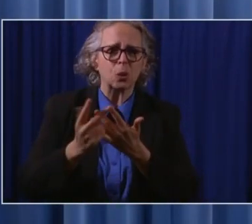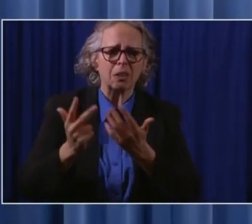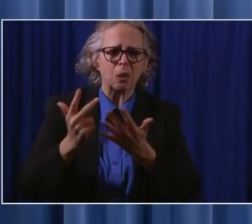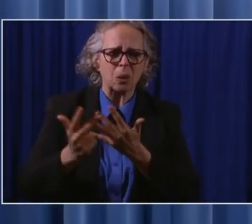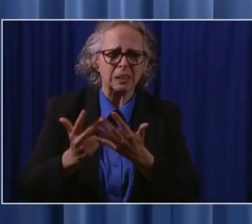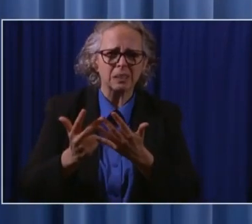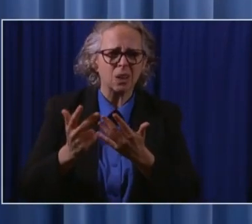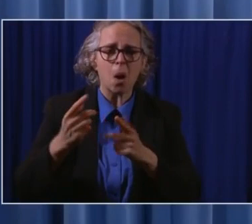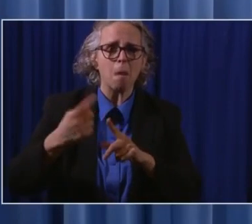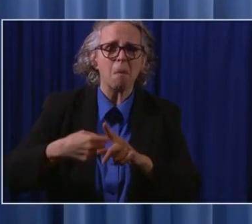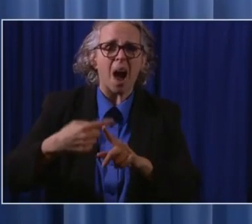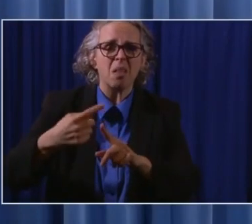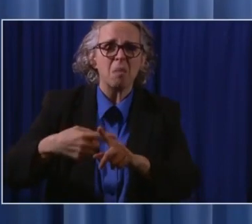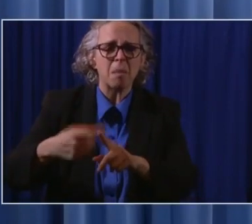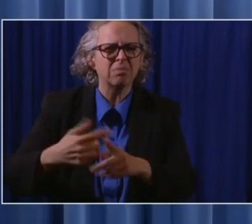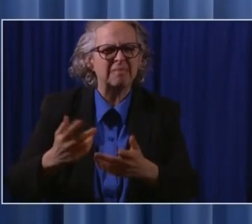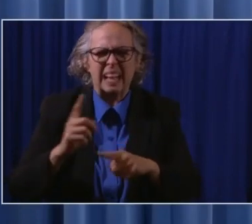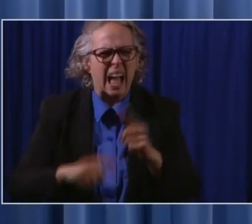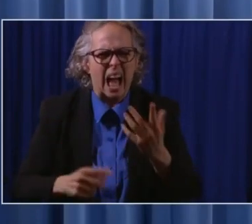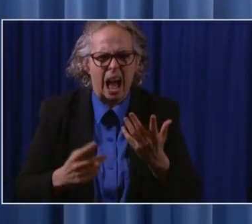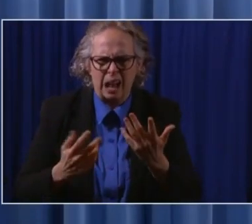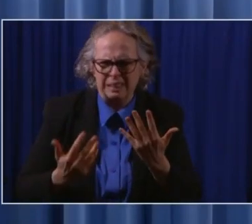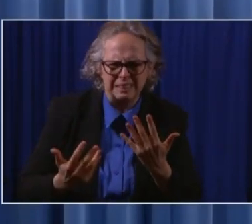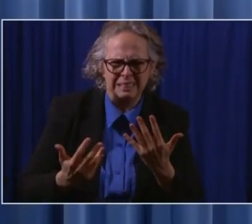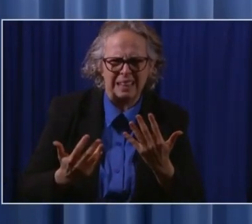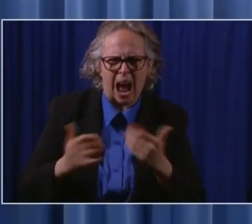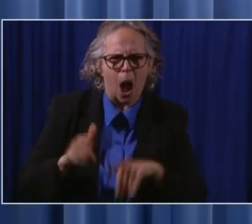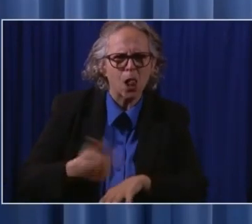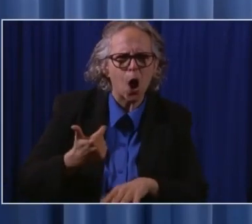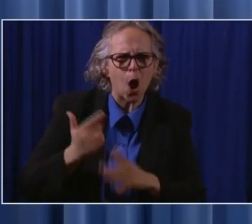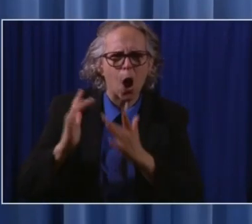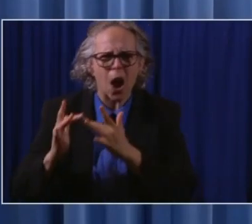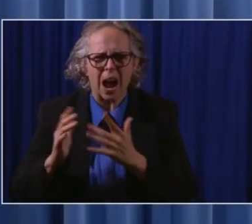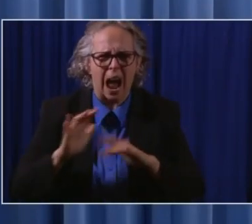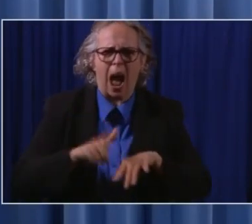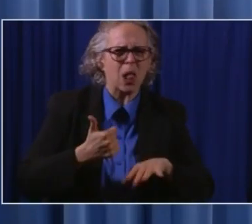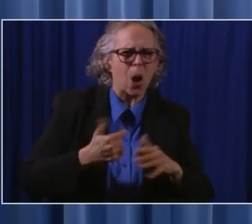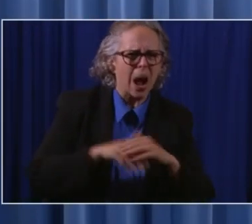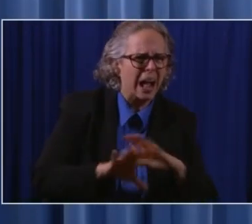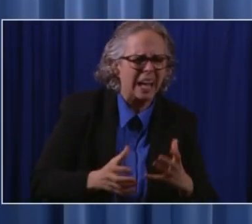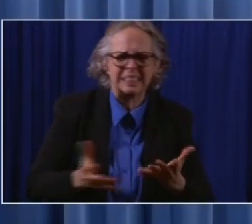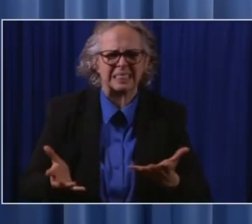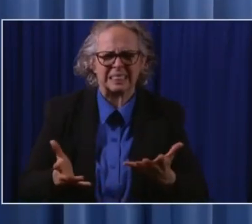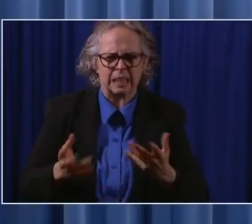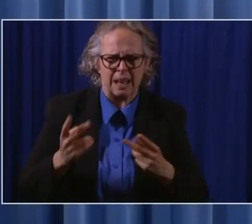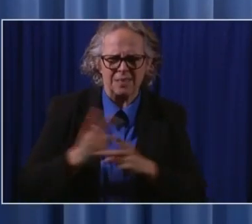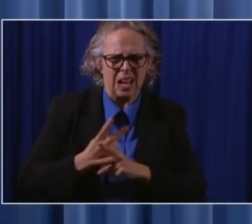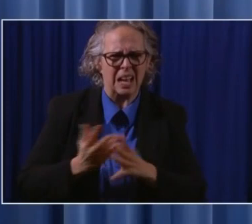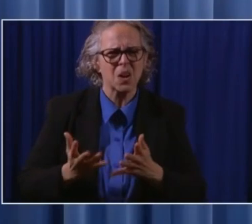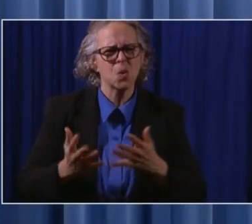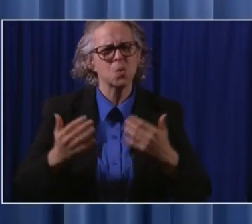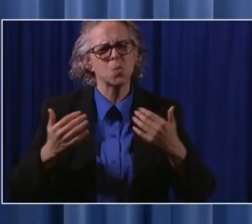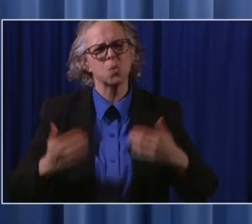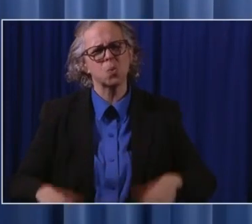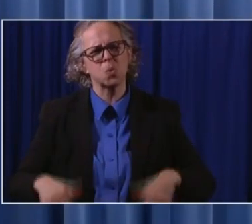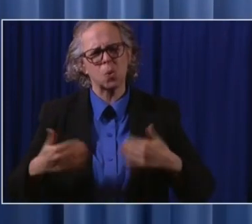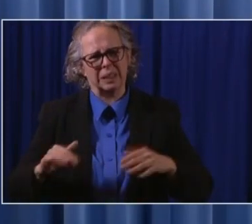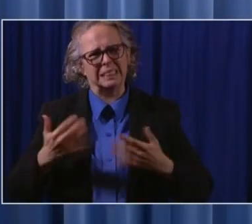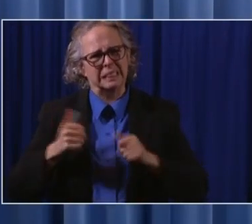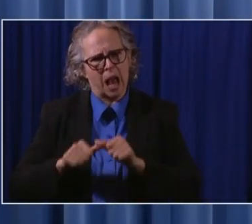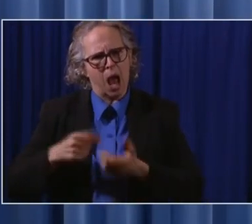What we are trying to do is to continue to fight every